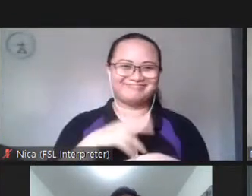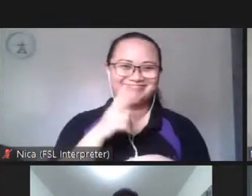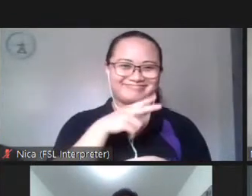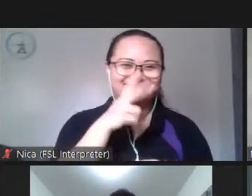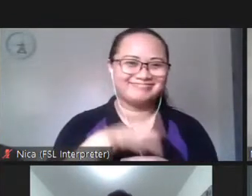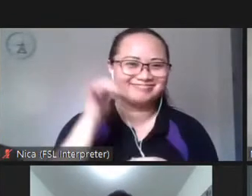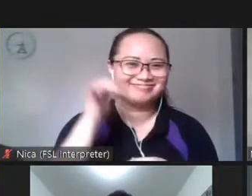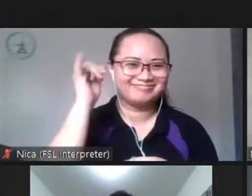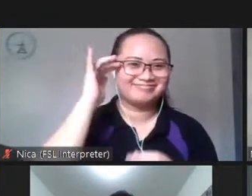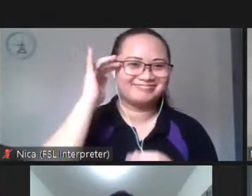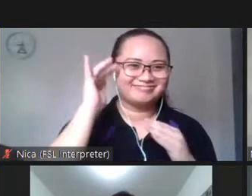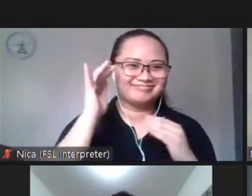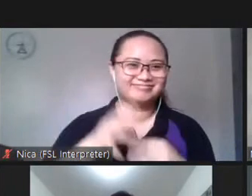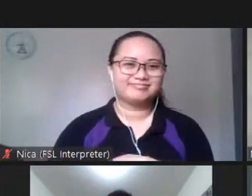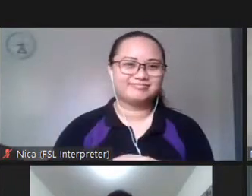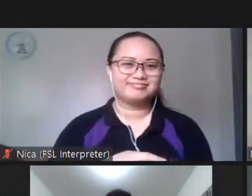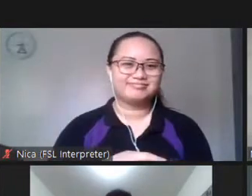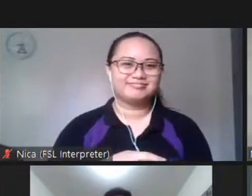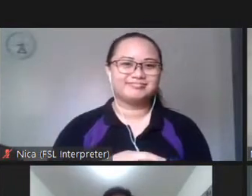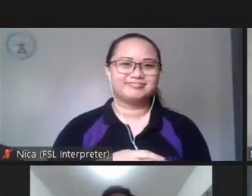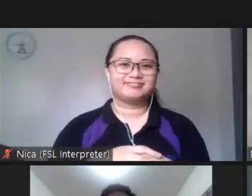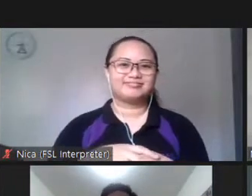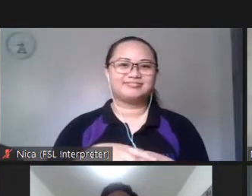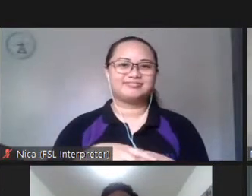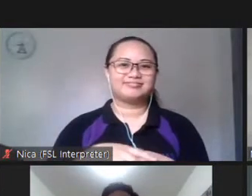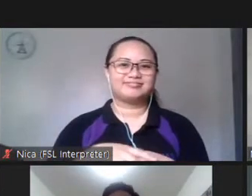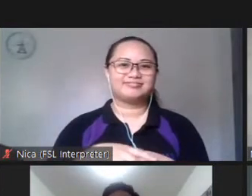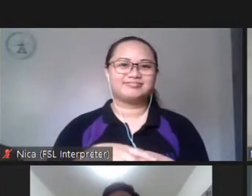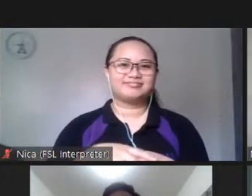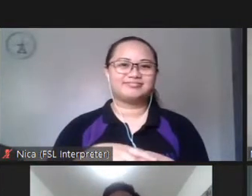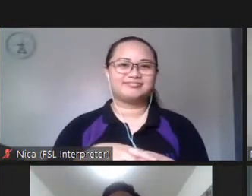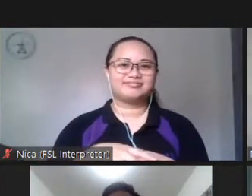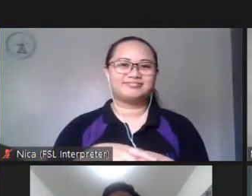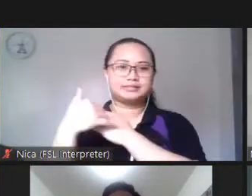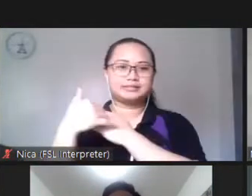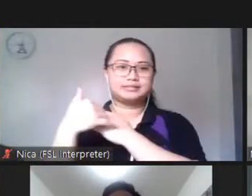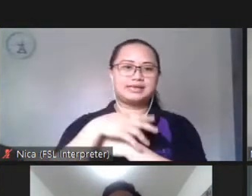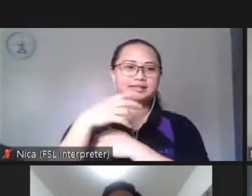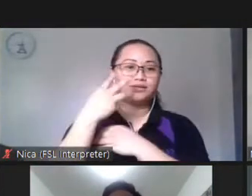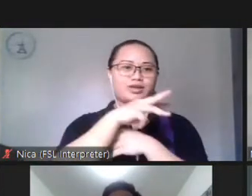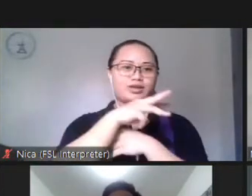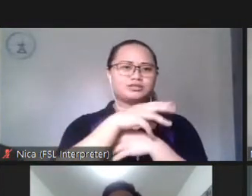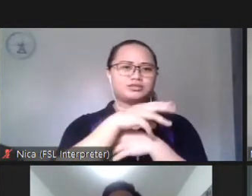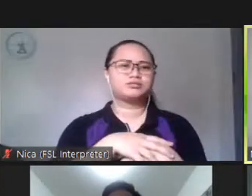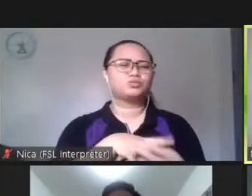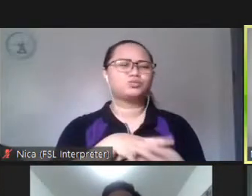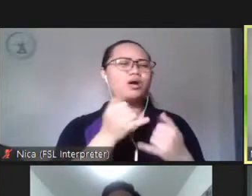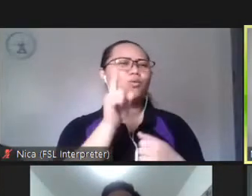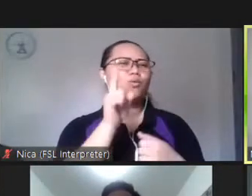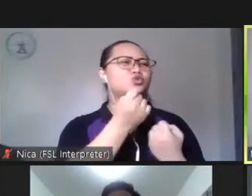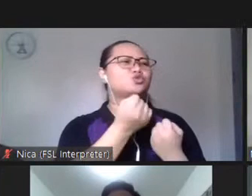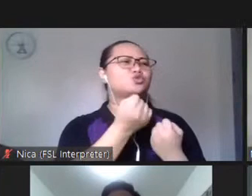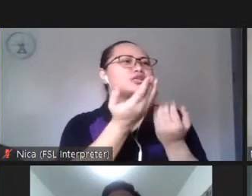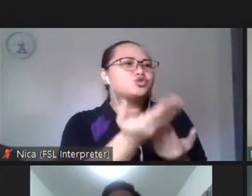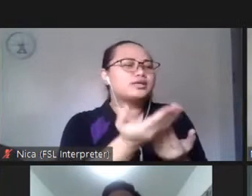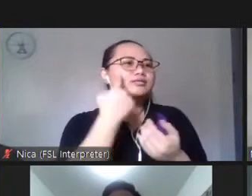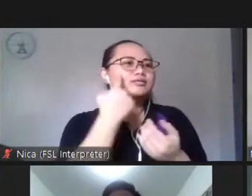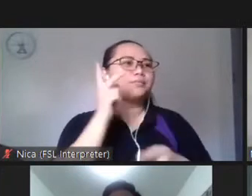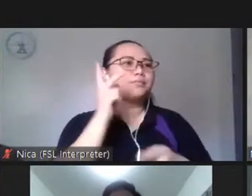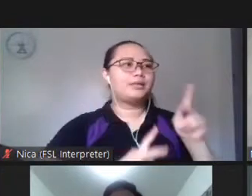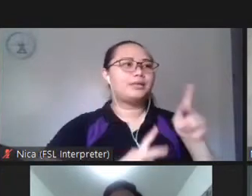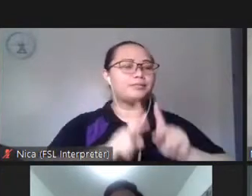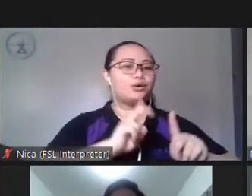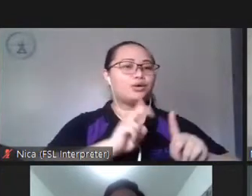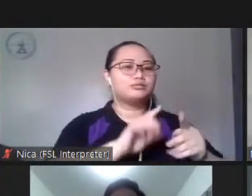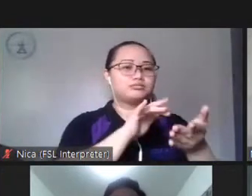This was sent by a viewer po. So, what could you suggest to the people in the medical field in order to improve handling or